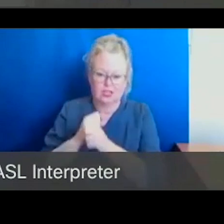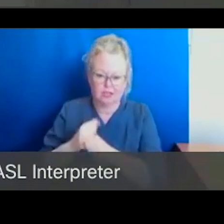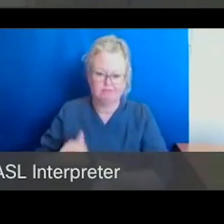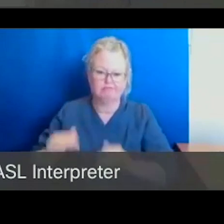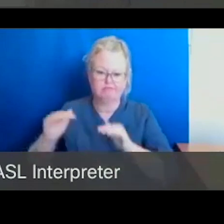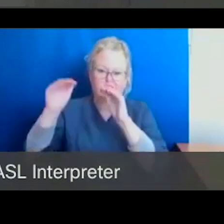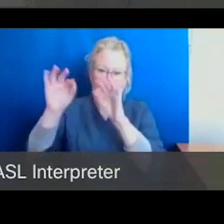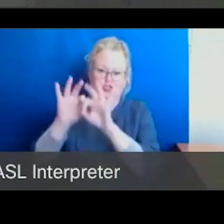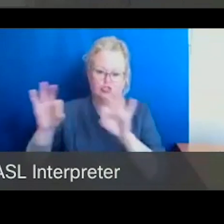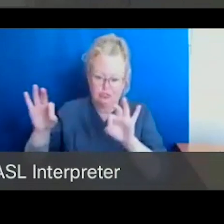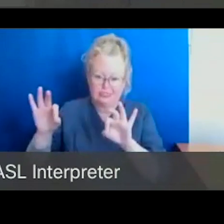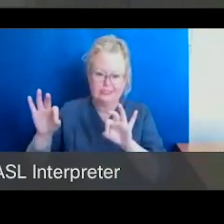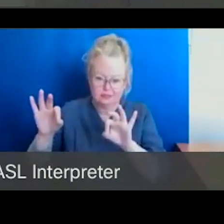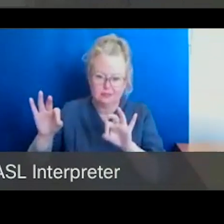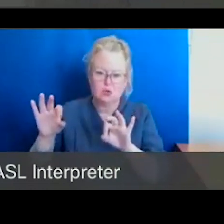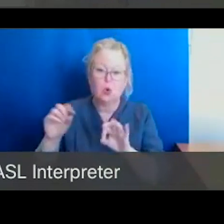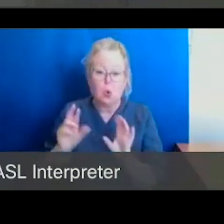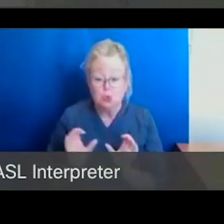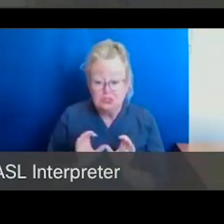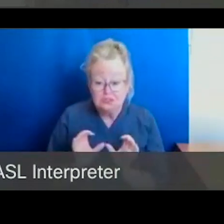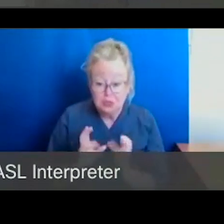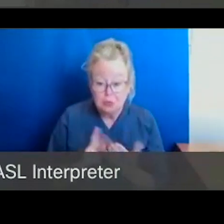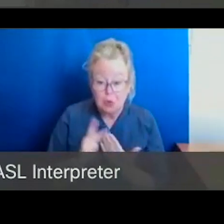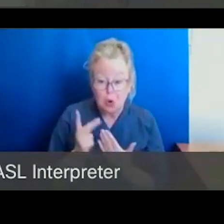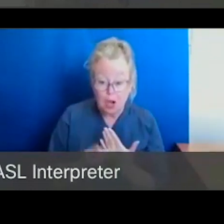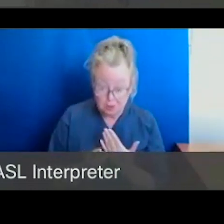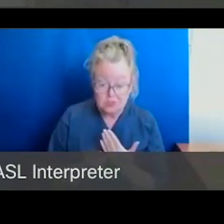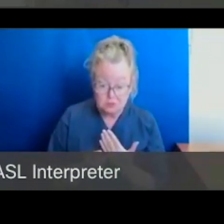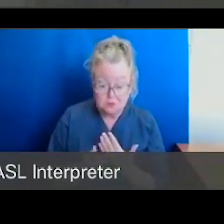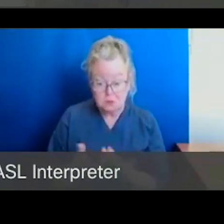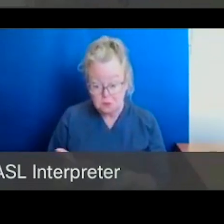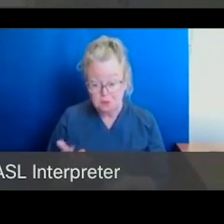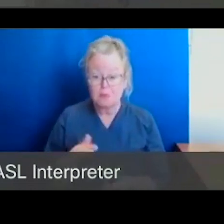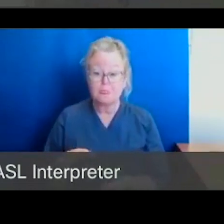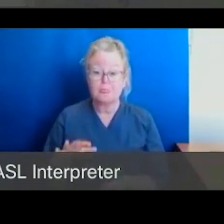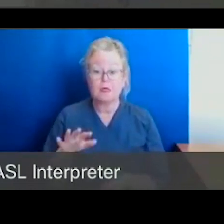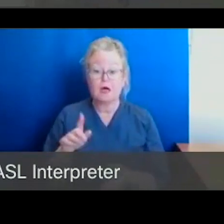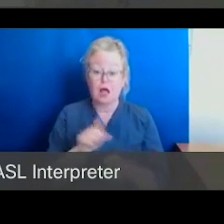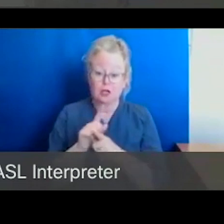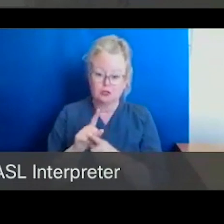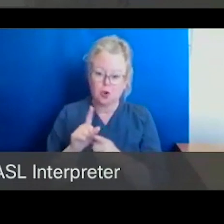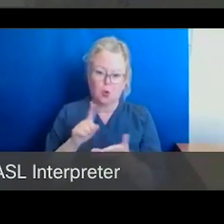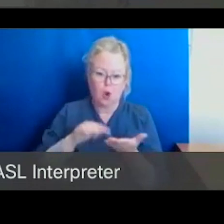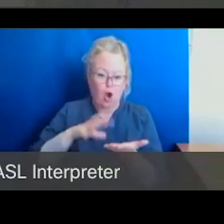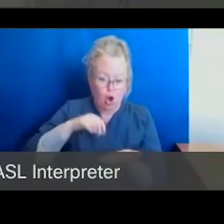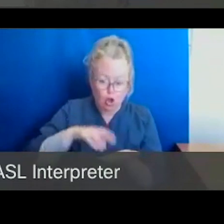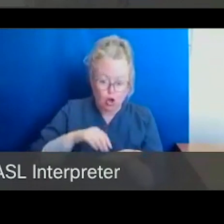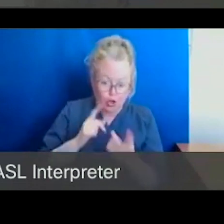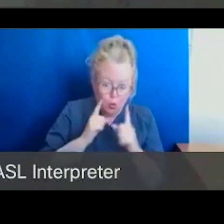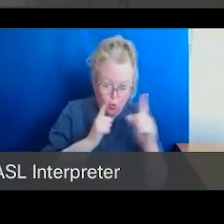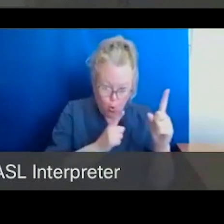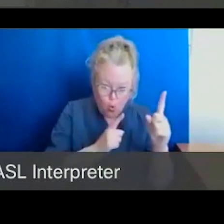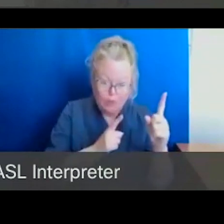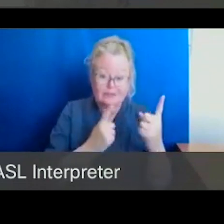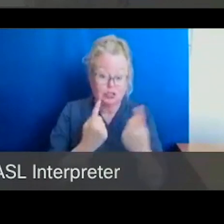and bachelor's degrees. And again, you can look at learning and achievement outcomes or access to, progress through,